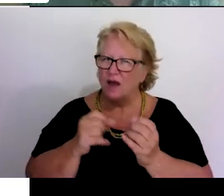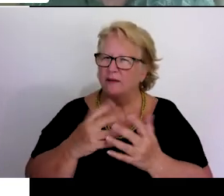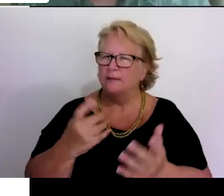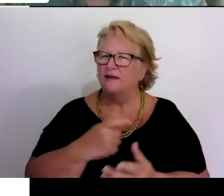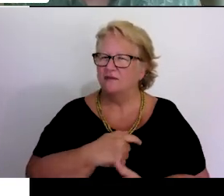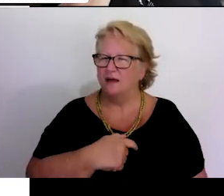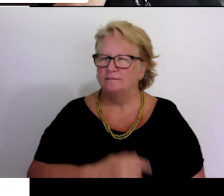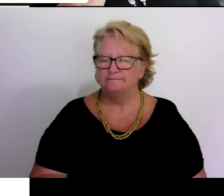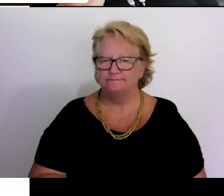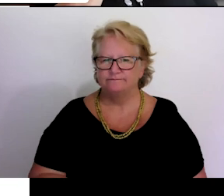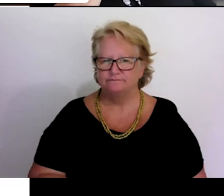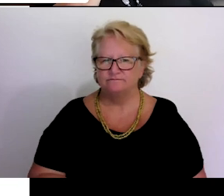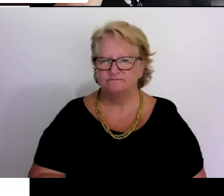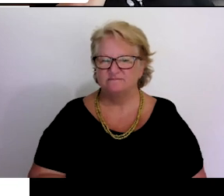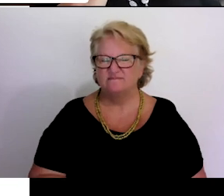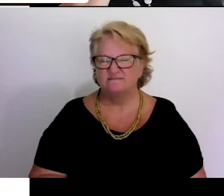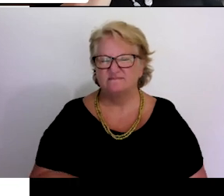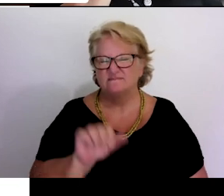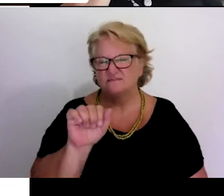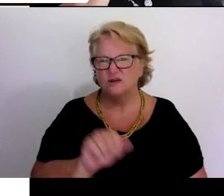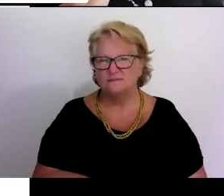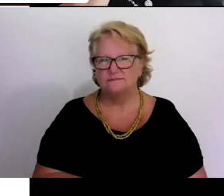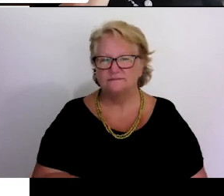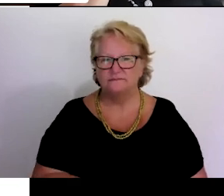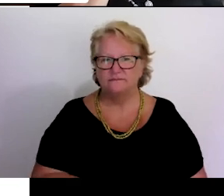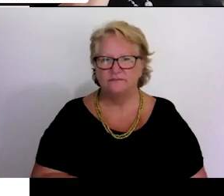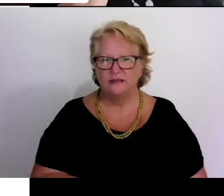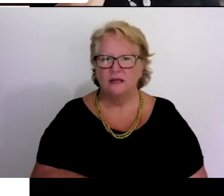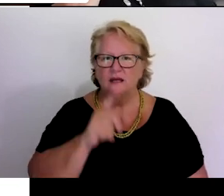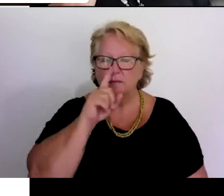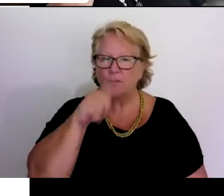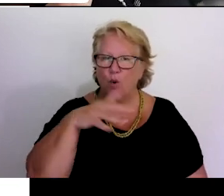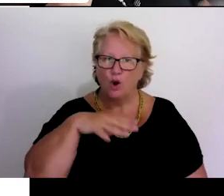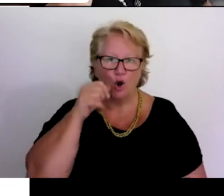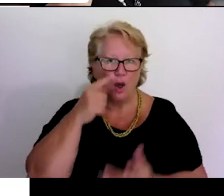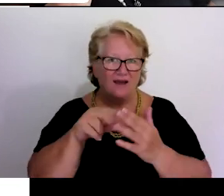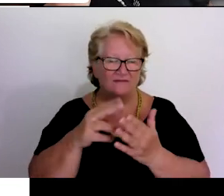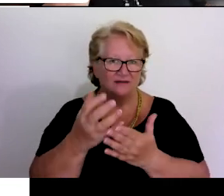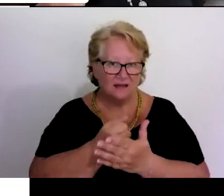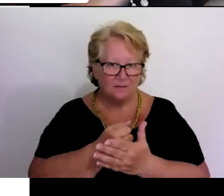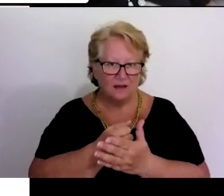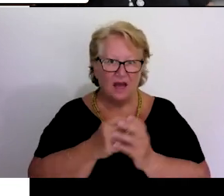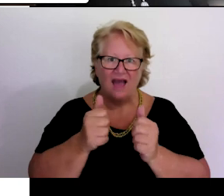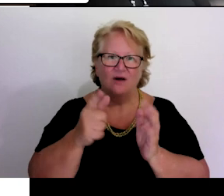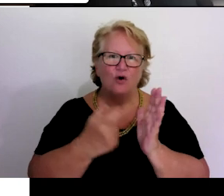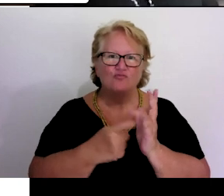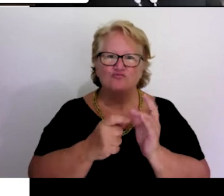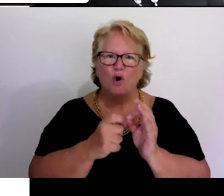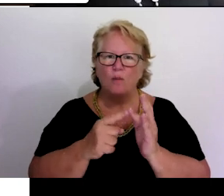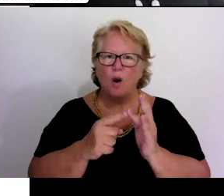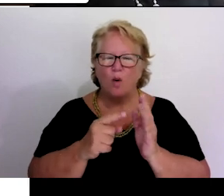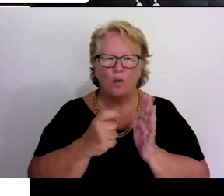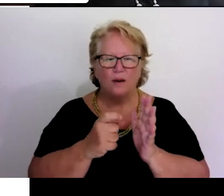isn't there? That's right. So people want to know that it's safe. And so after Robodebt, the people with disability had a lot to